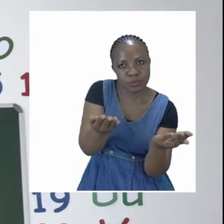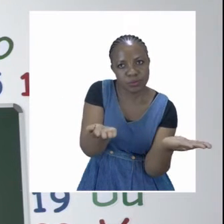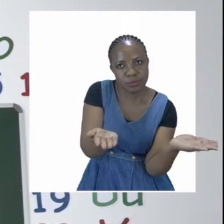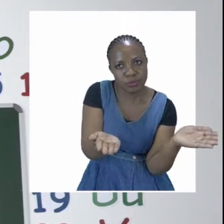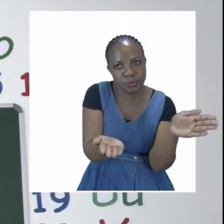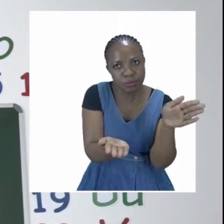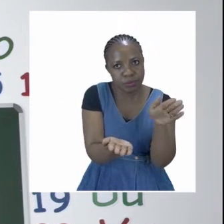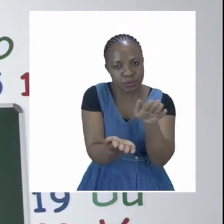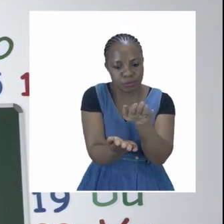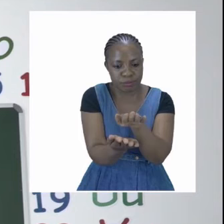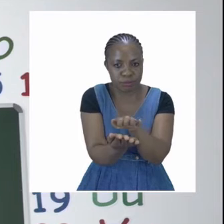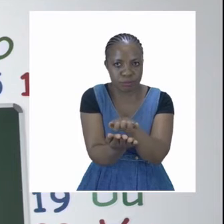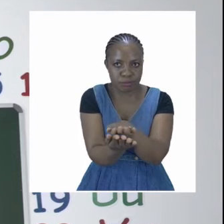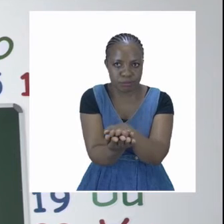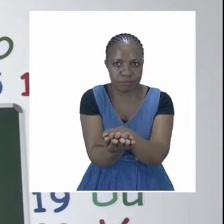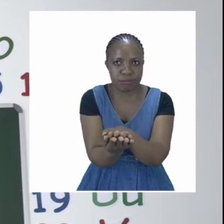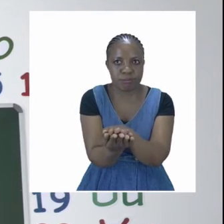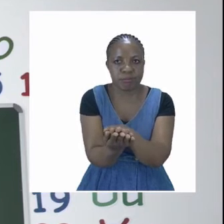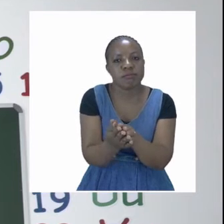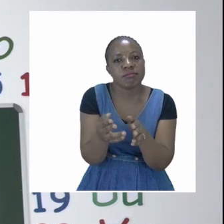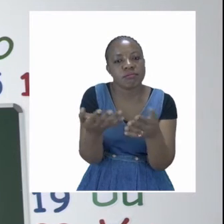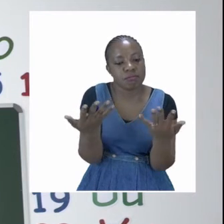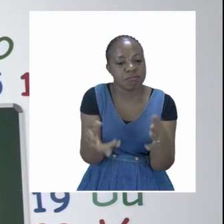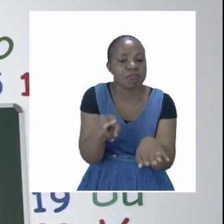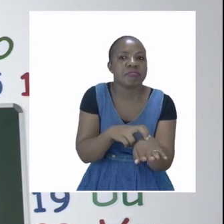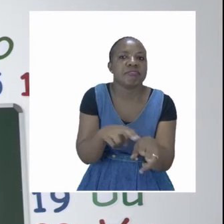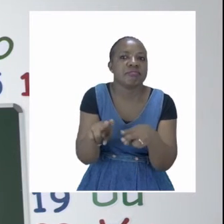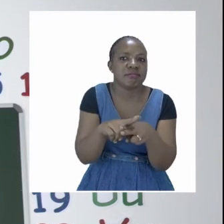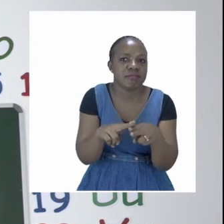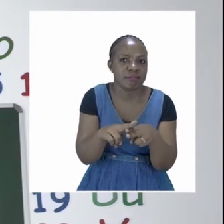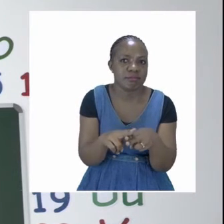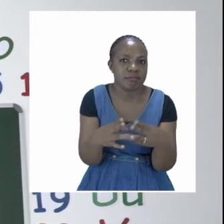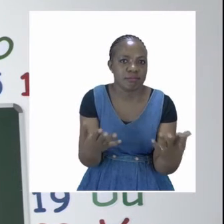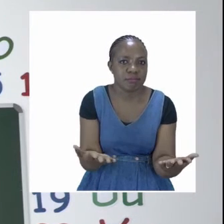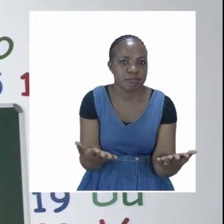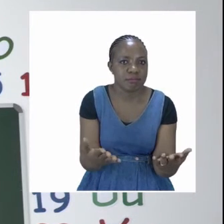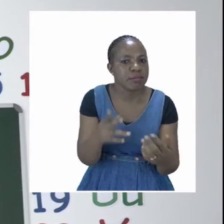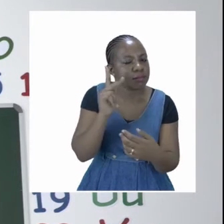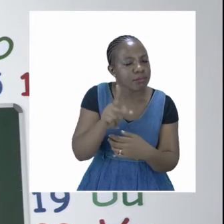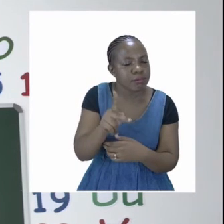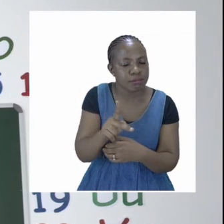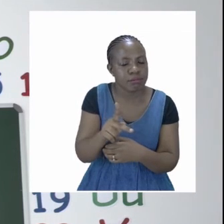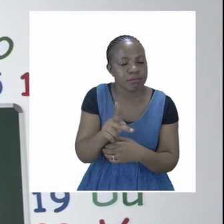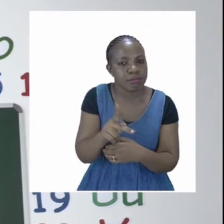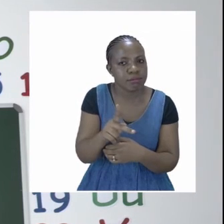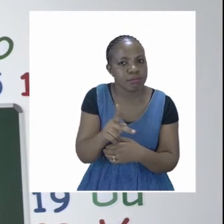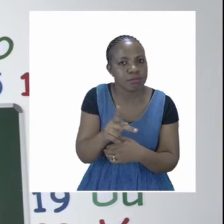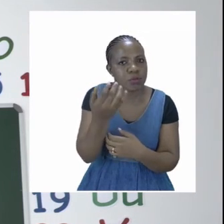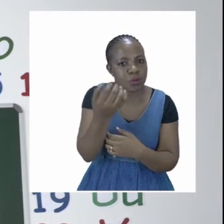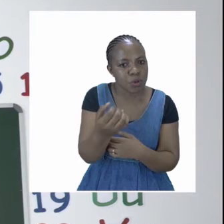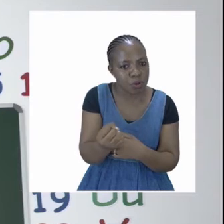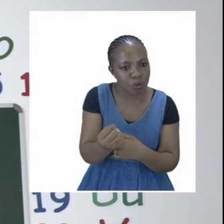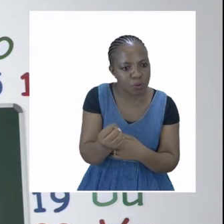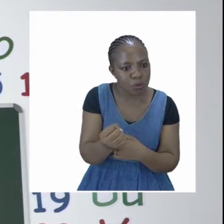it for ready to use. But there is more. We are also available on